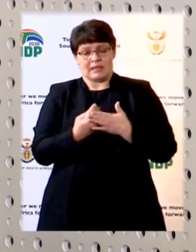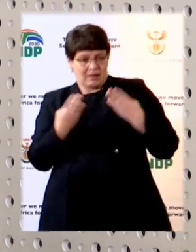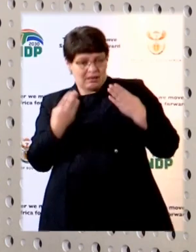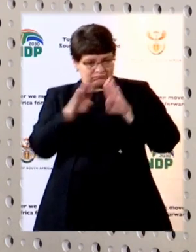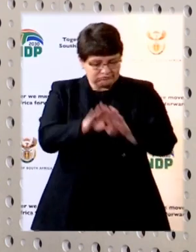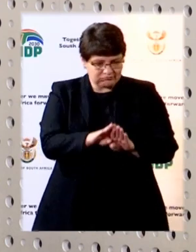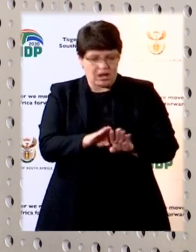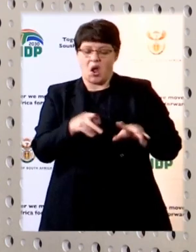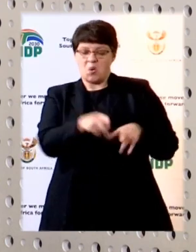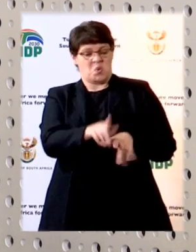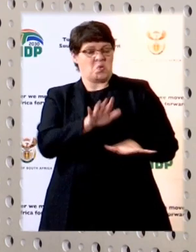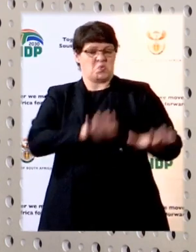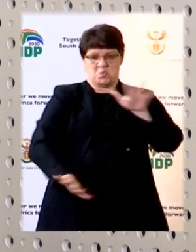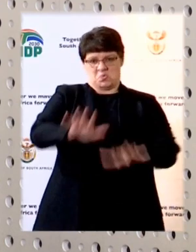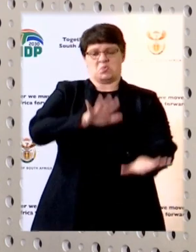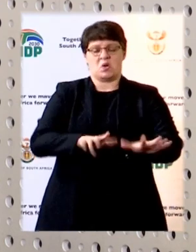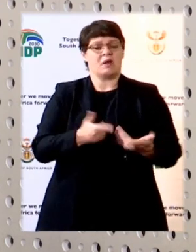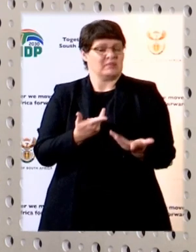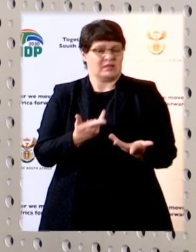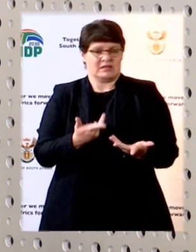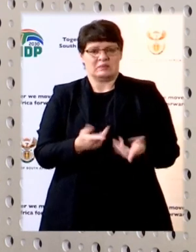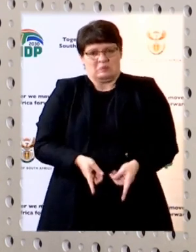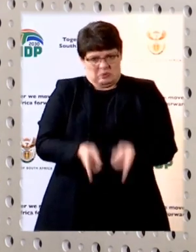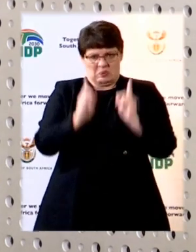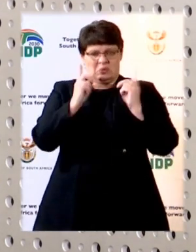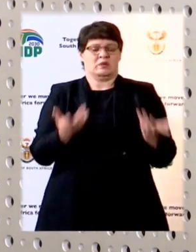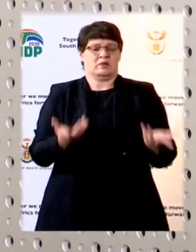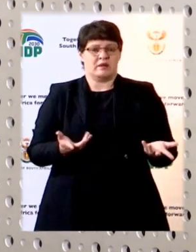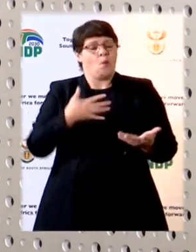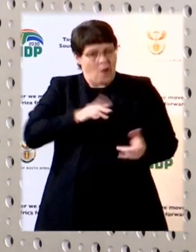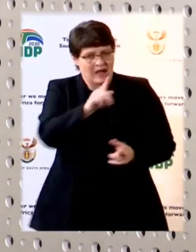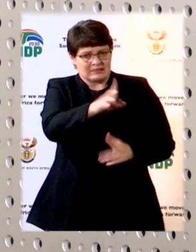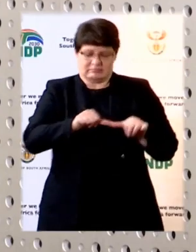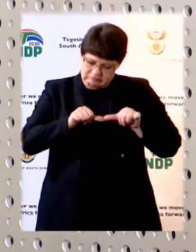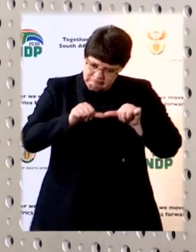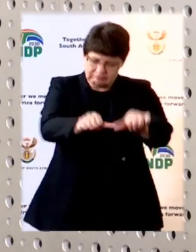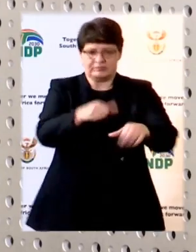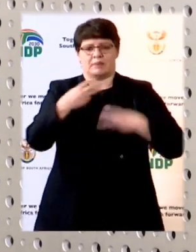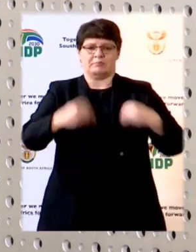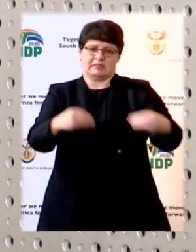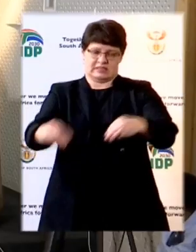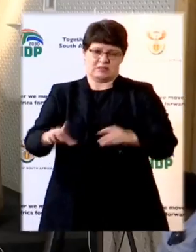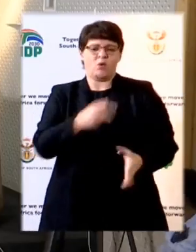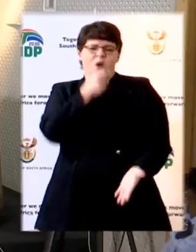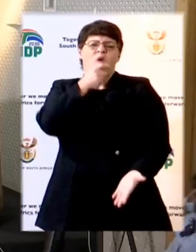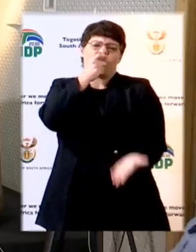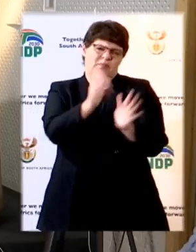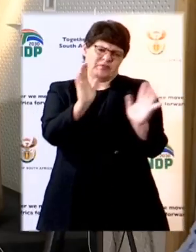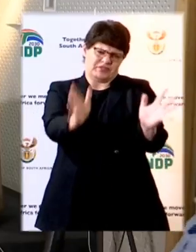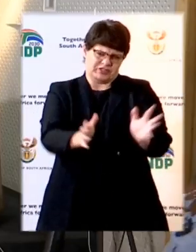is impacting them, they can, their chances of survival remains greater. I just needed to confirm that. Thank you.